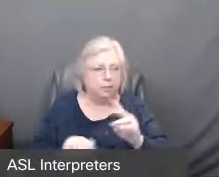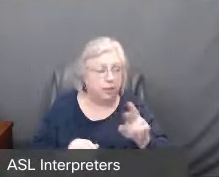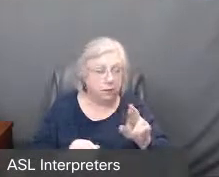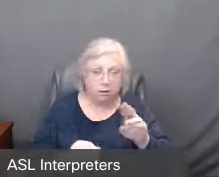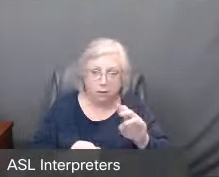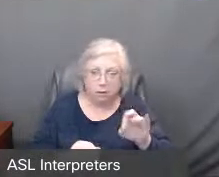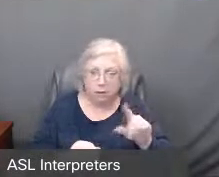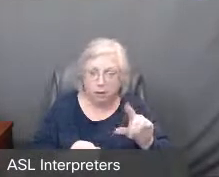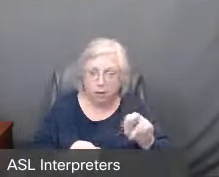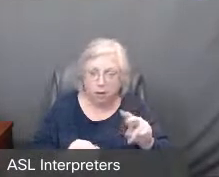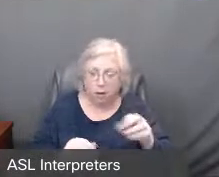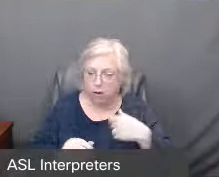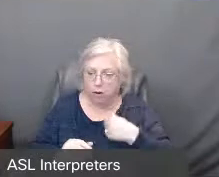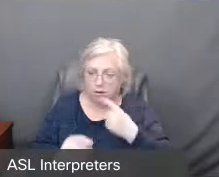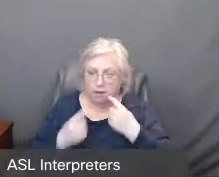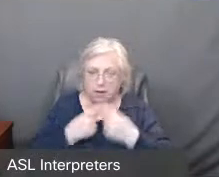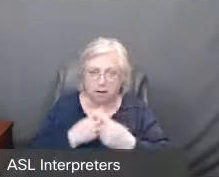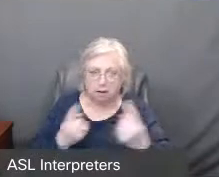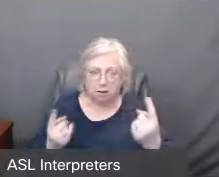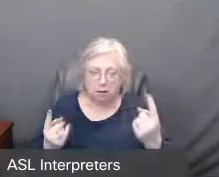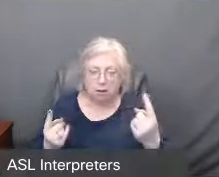We have a couple,